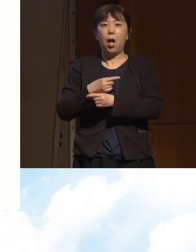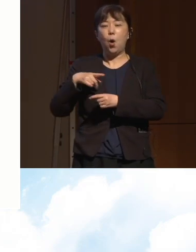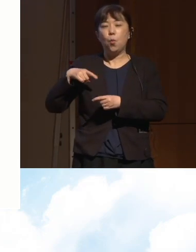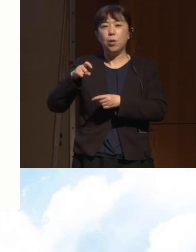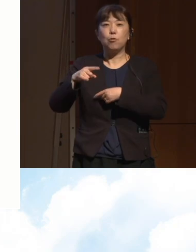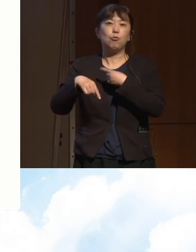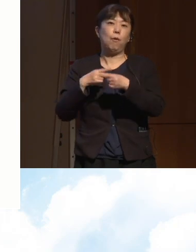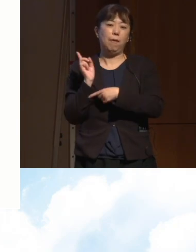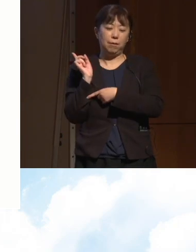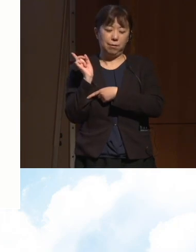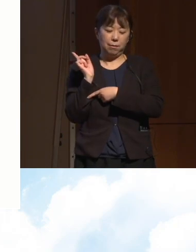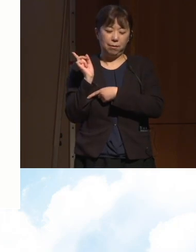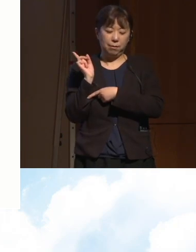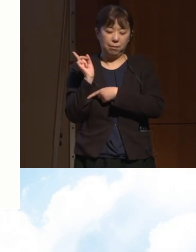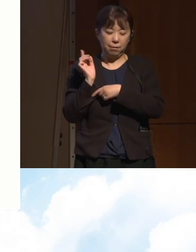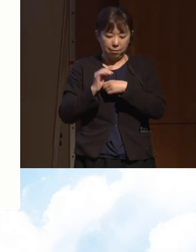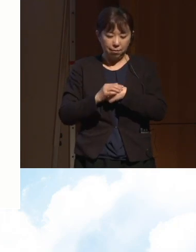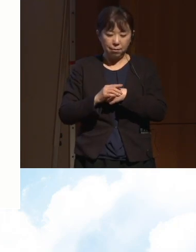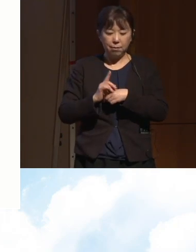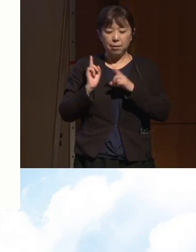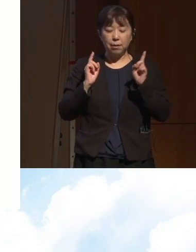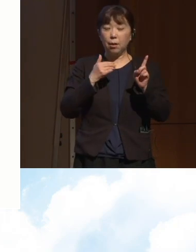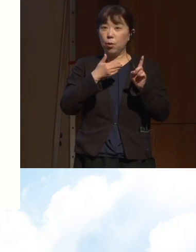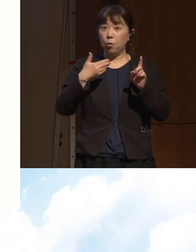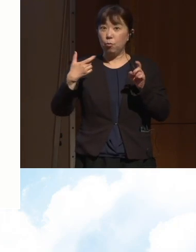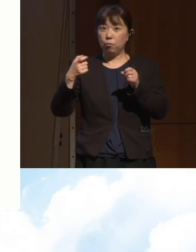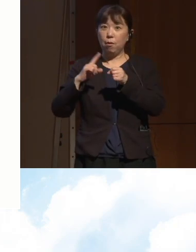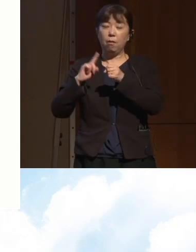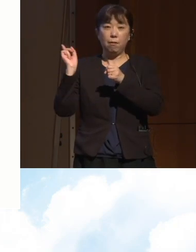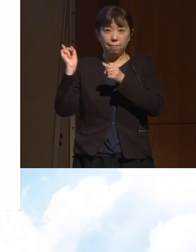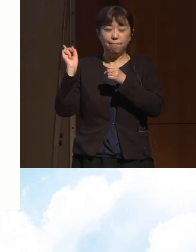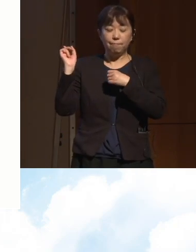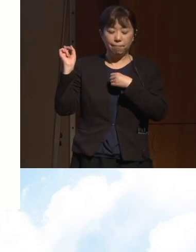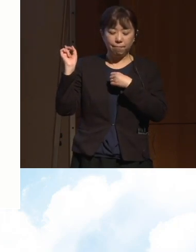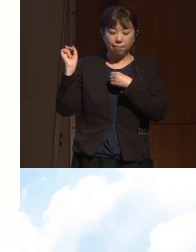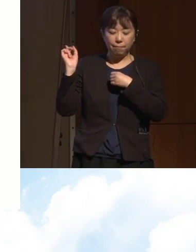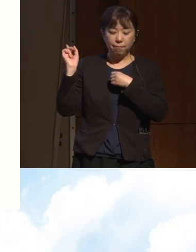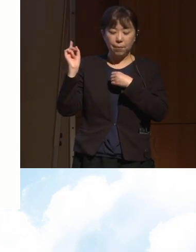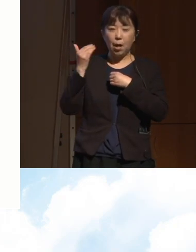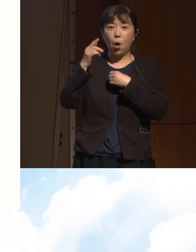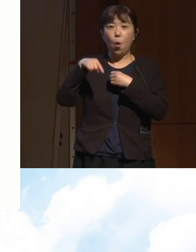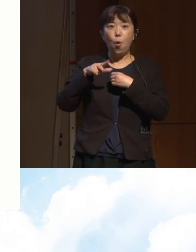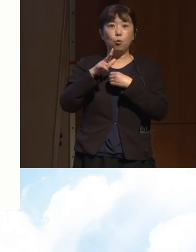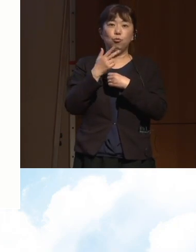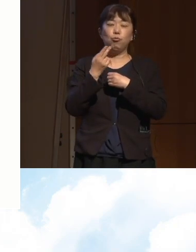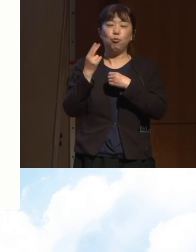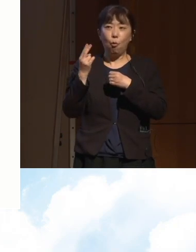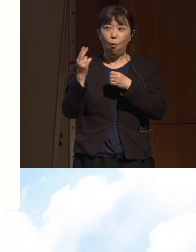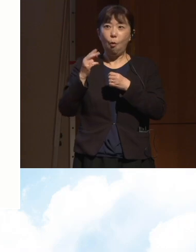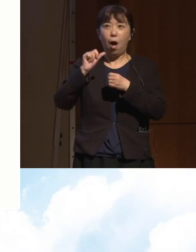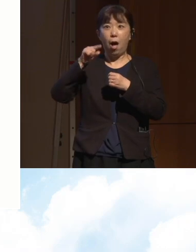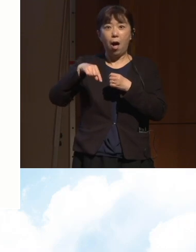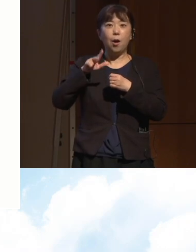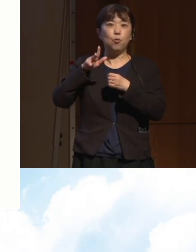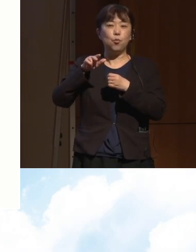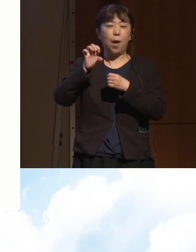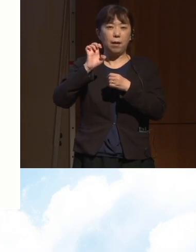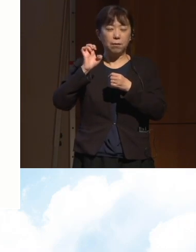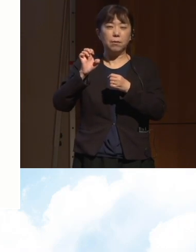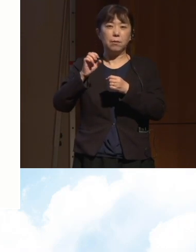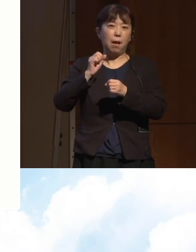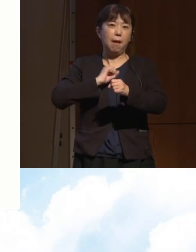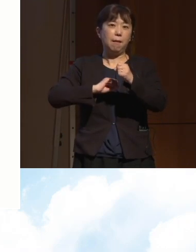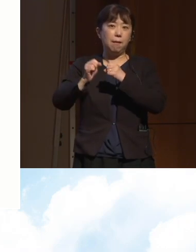was inactivated with formaldehyde. That vaccine was given broadly, mostly to children who are susceptible